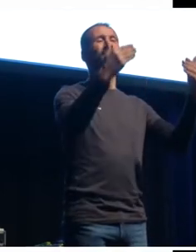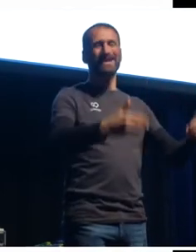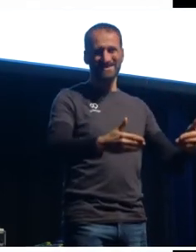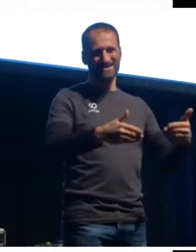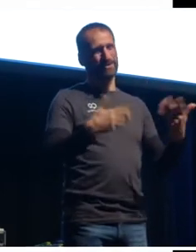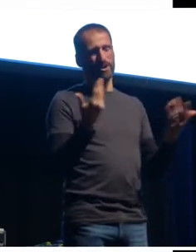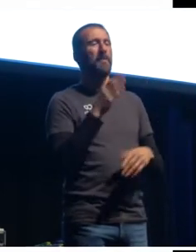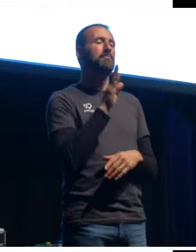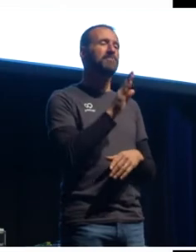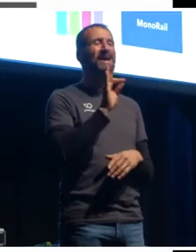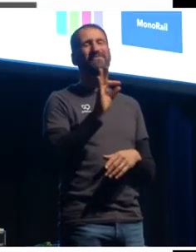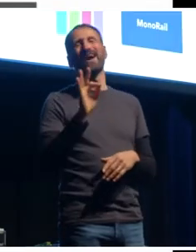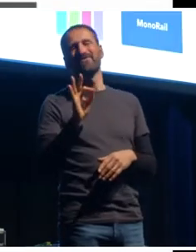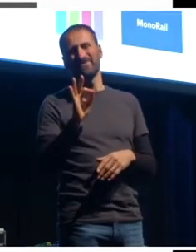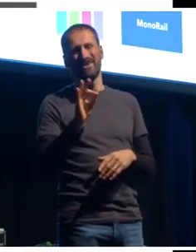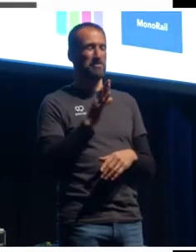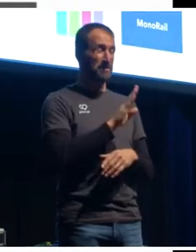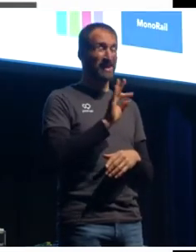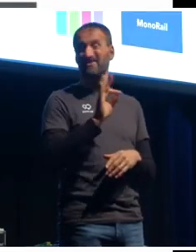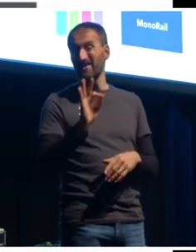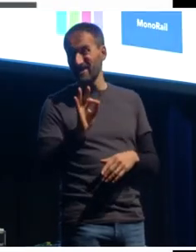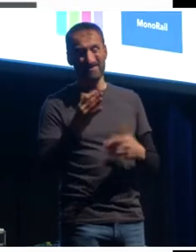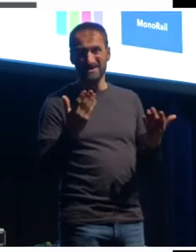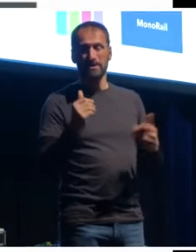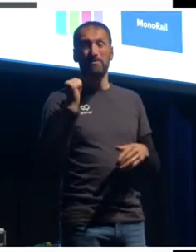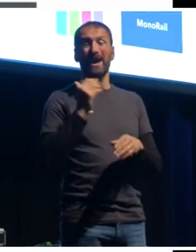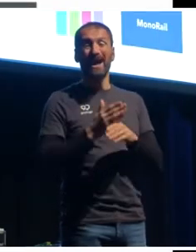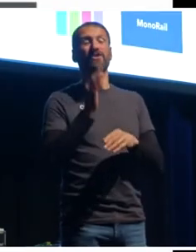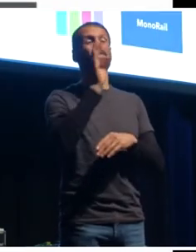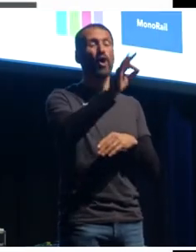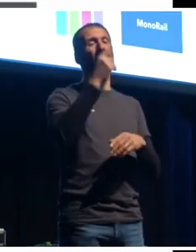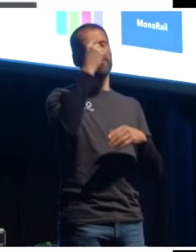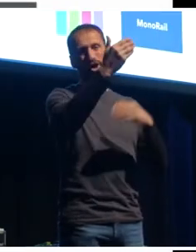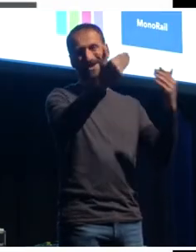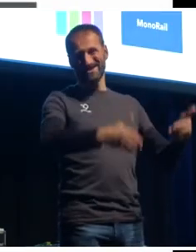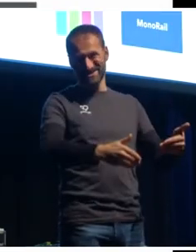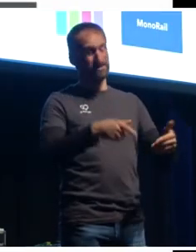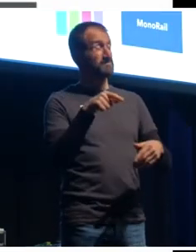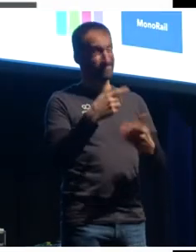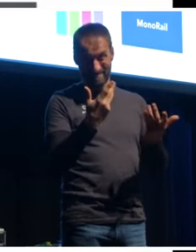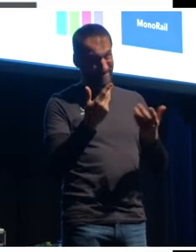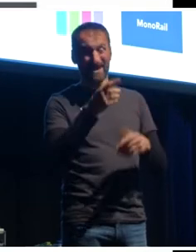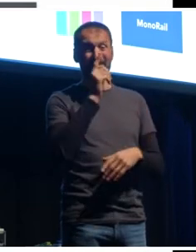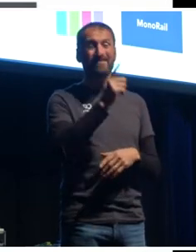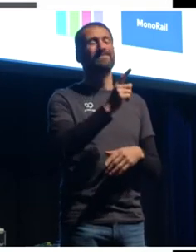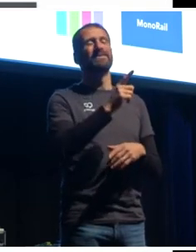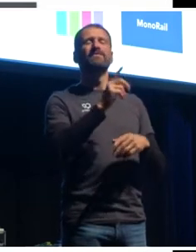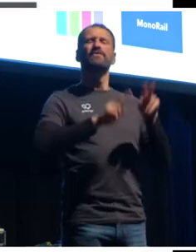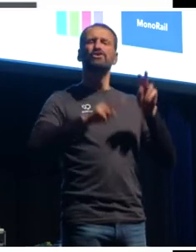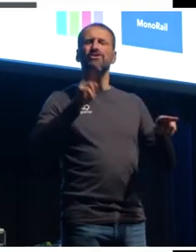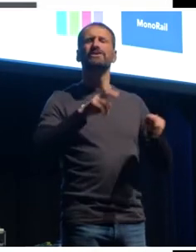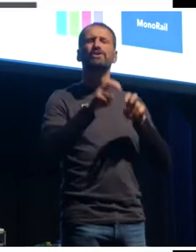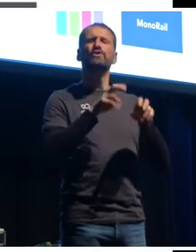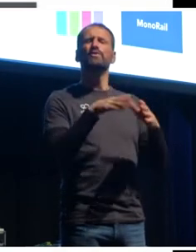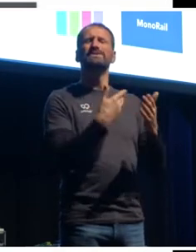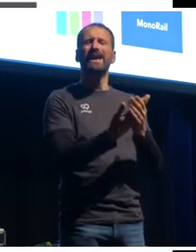in short for BFF. And what really is a BFF is that because you have diverse use cases, you have your mobile apps